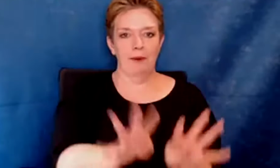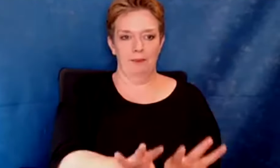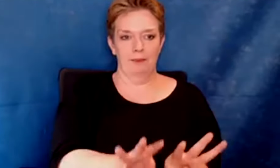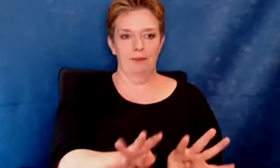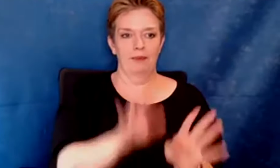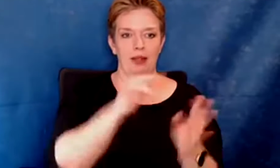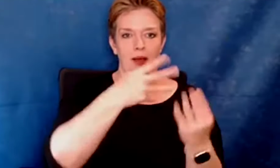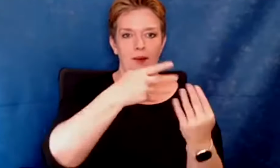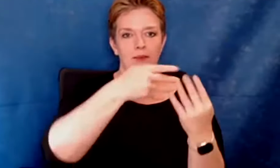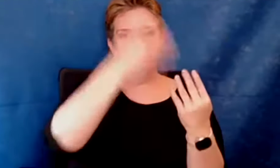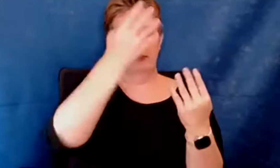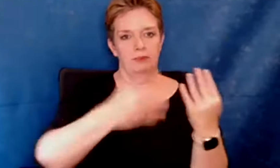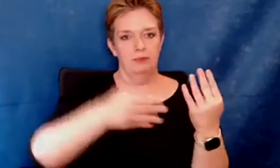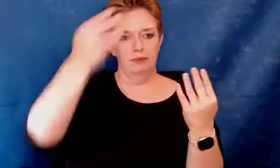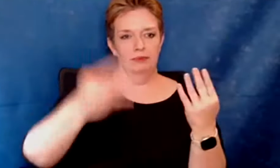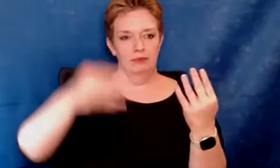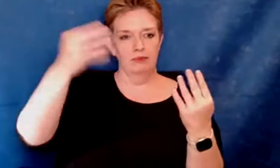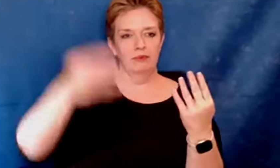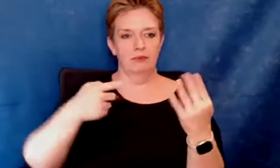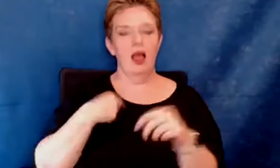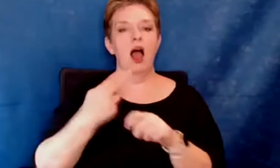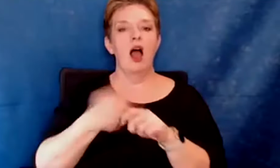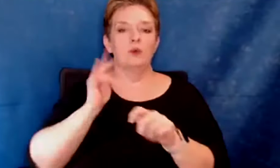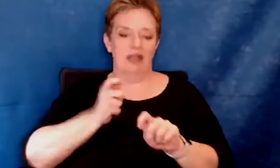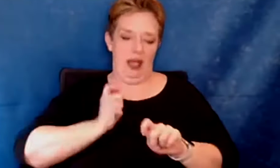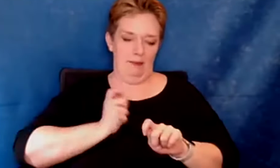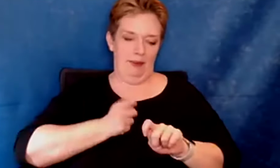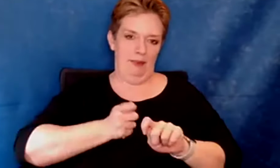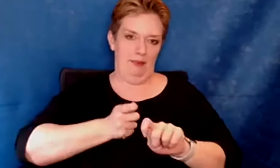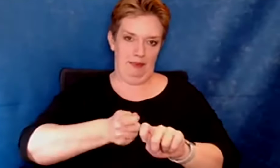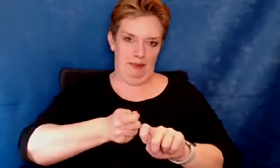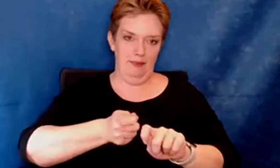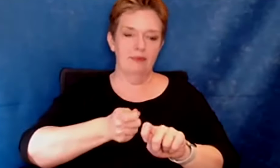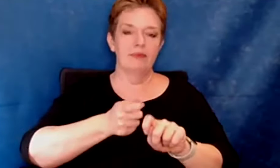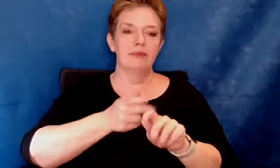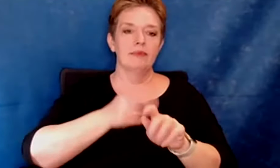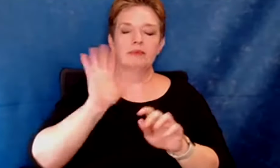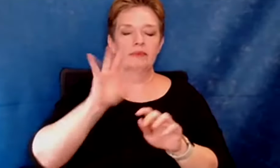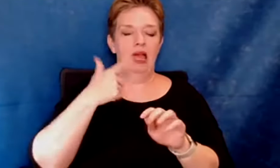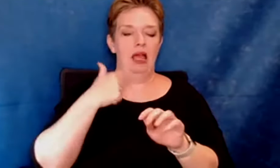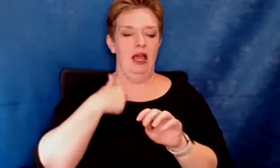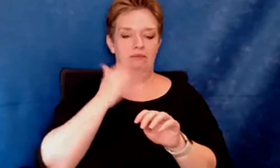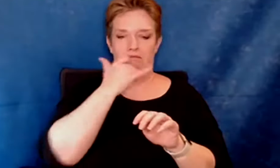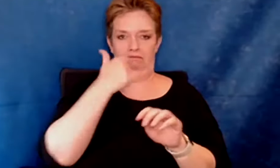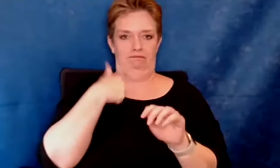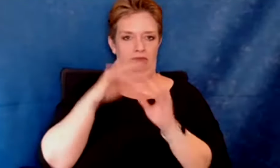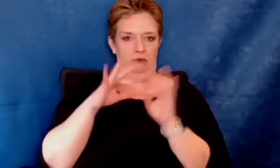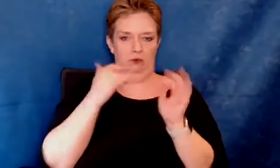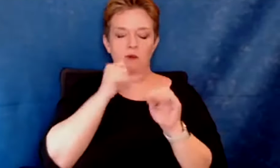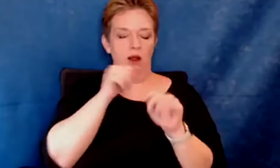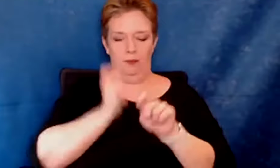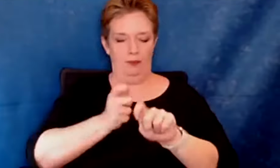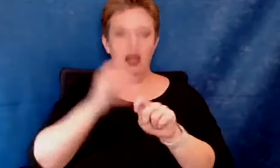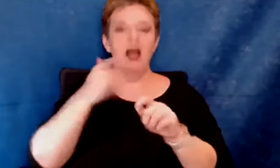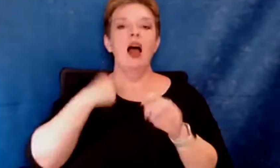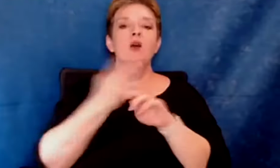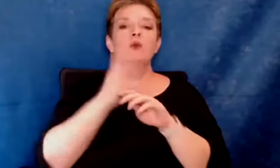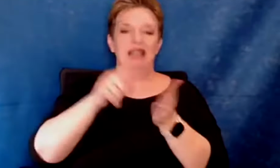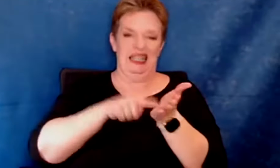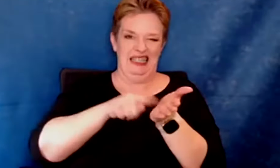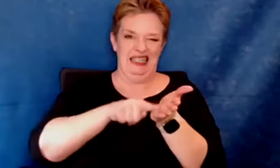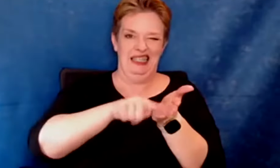engraver, so it's a little bit finer here. And you can, like, even though the little engraved marks have catch a little bit of